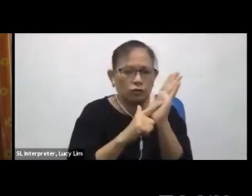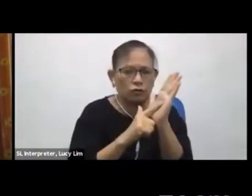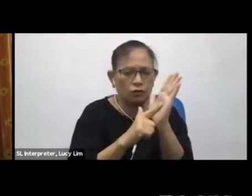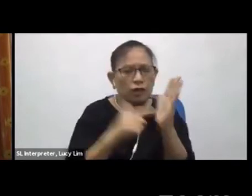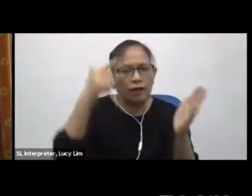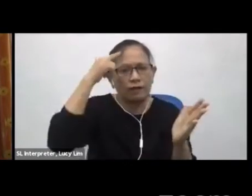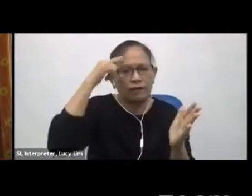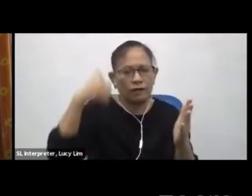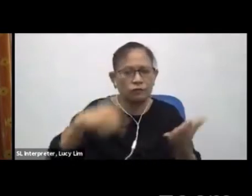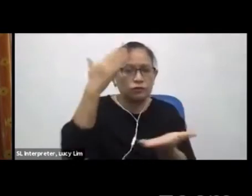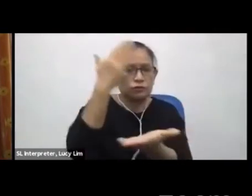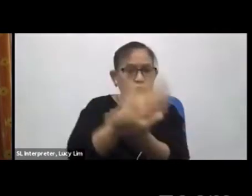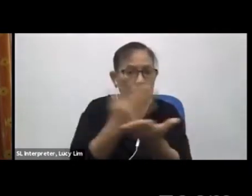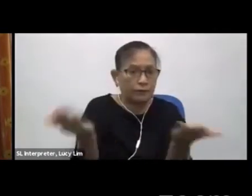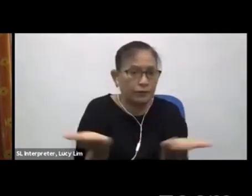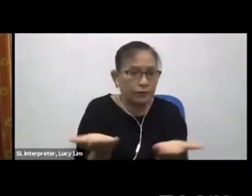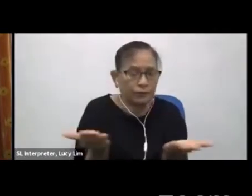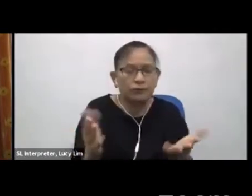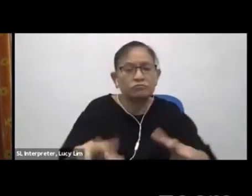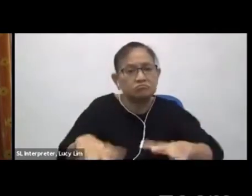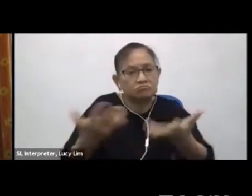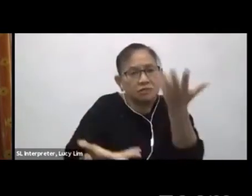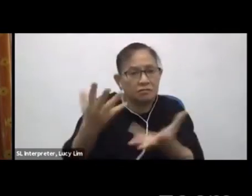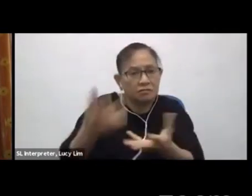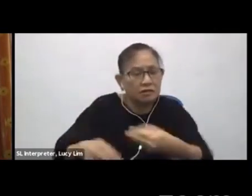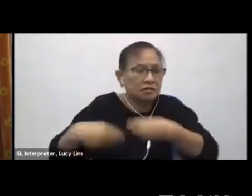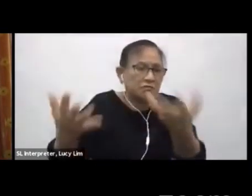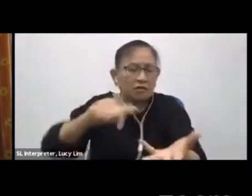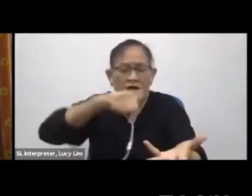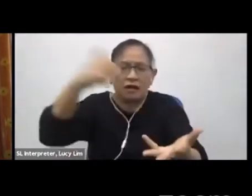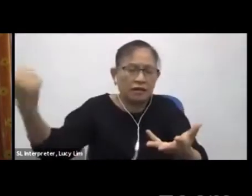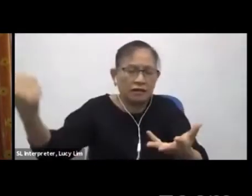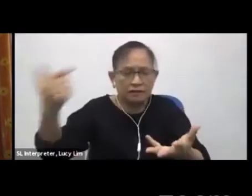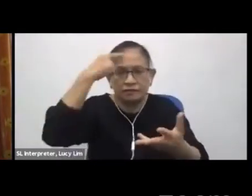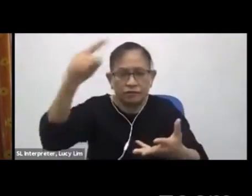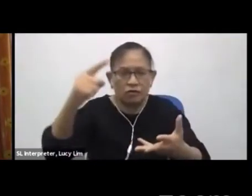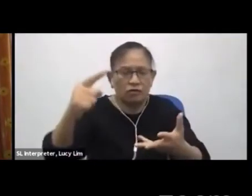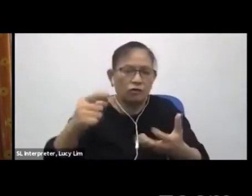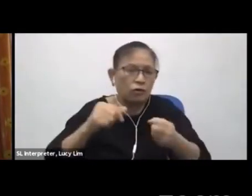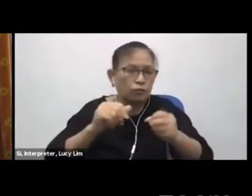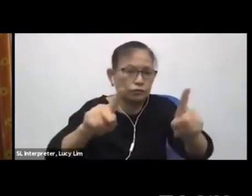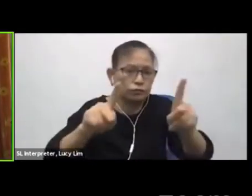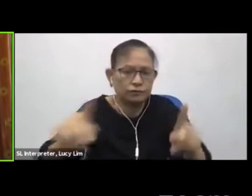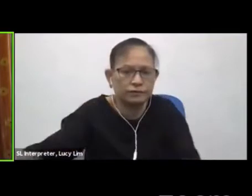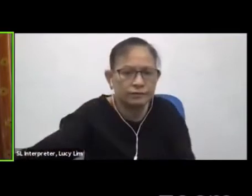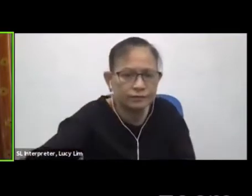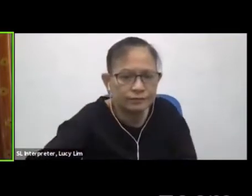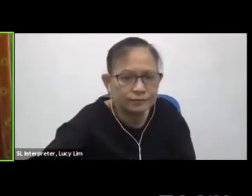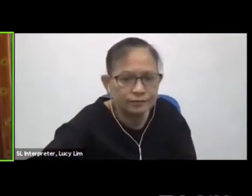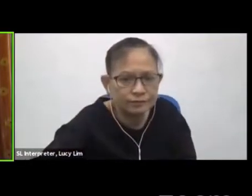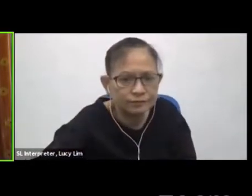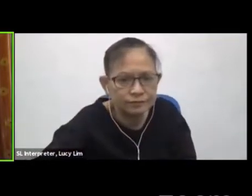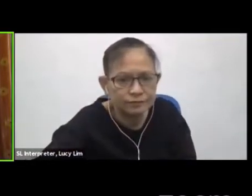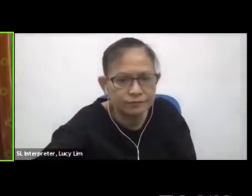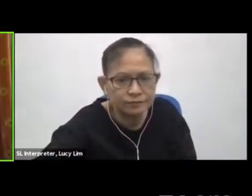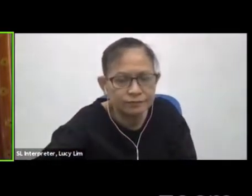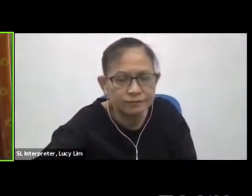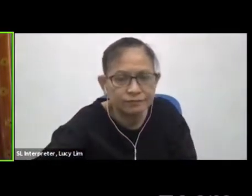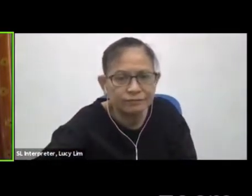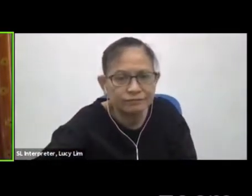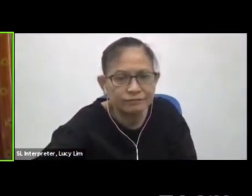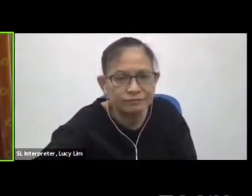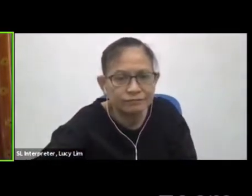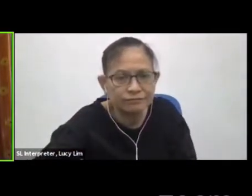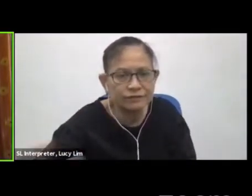there and give others a chance to also share. Thank you, Soba. Yes, thank you. You have summed it up very well. I think